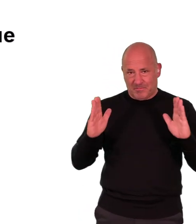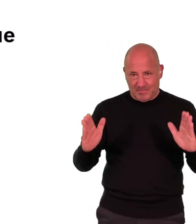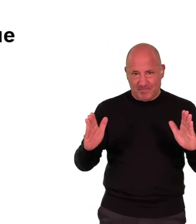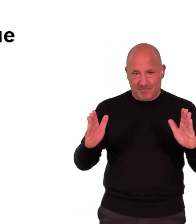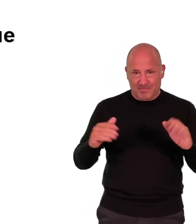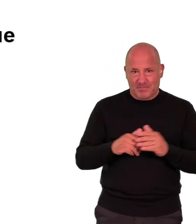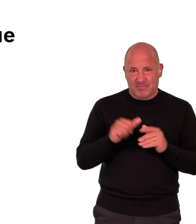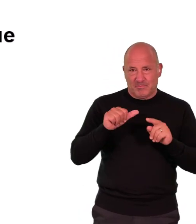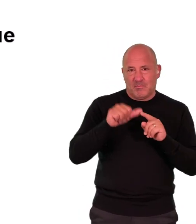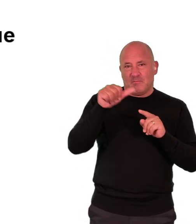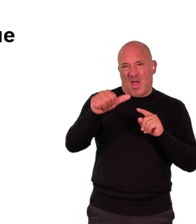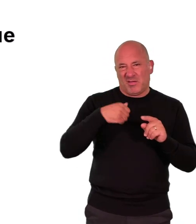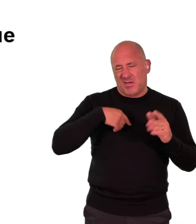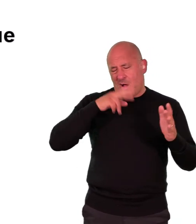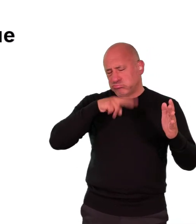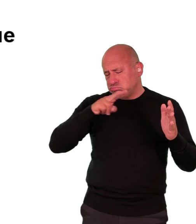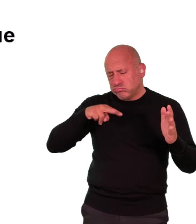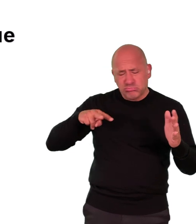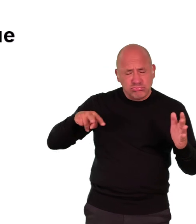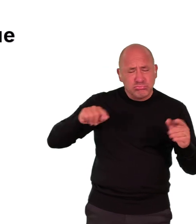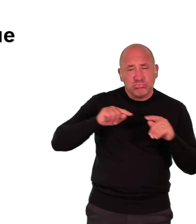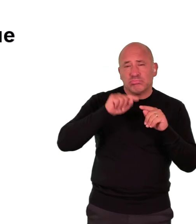reviewed.